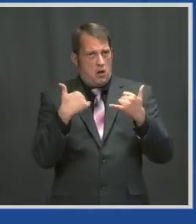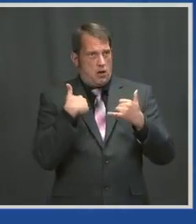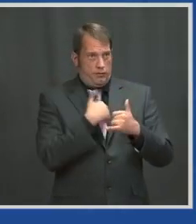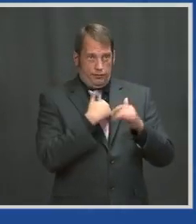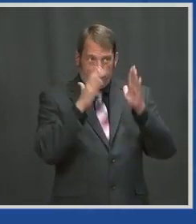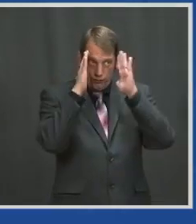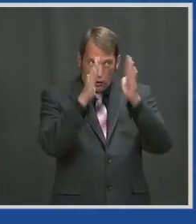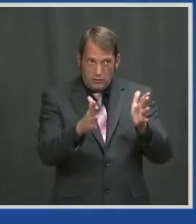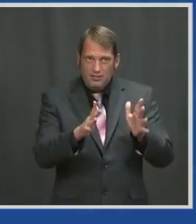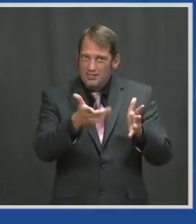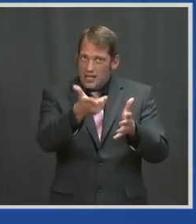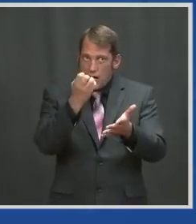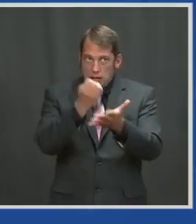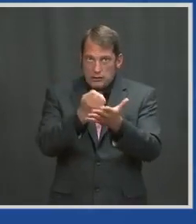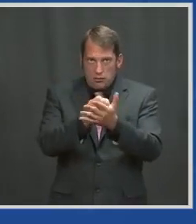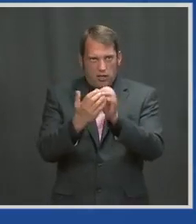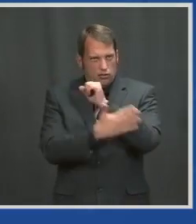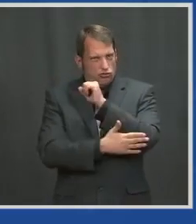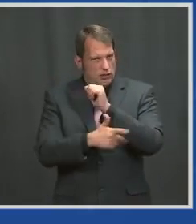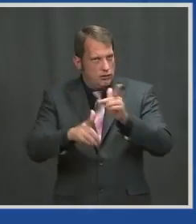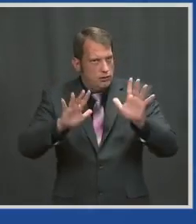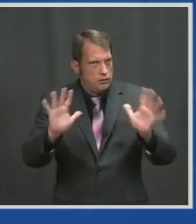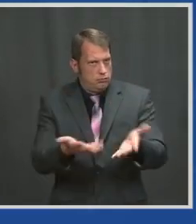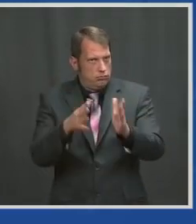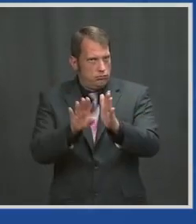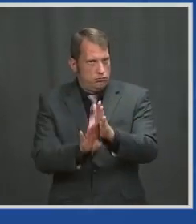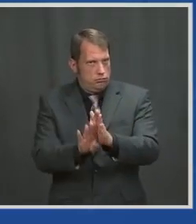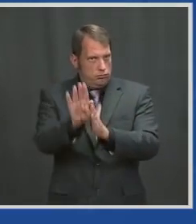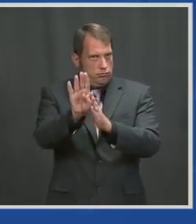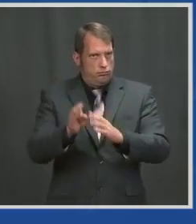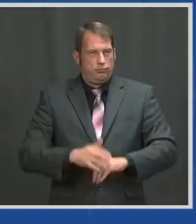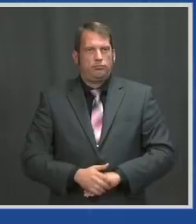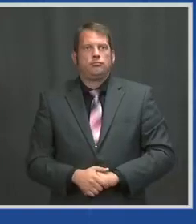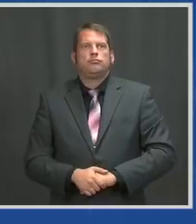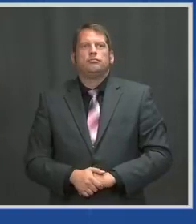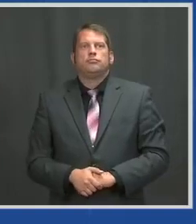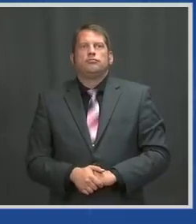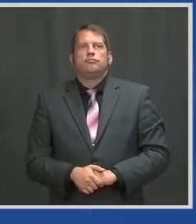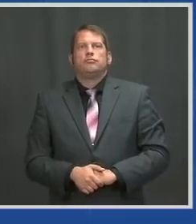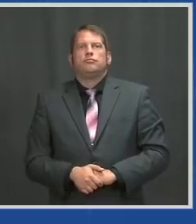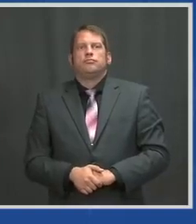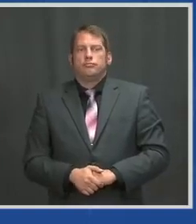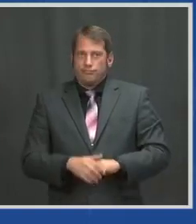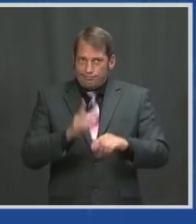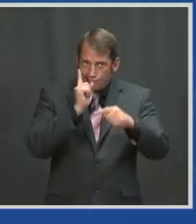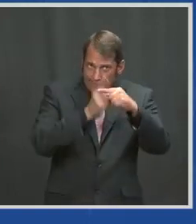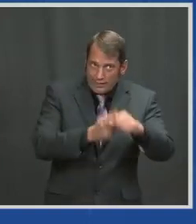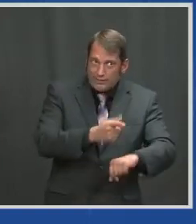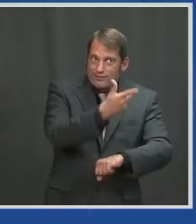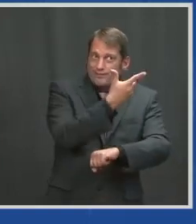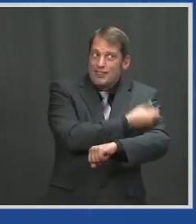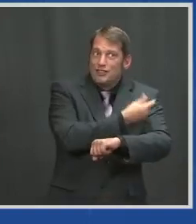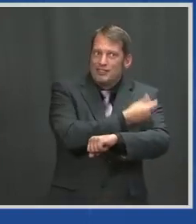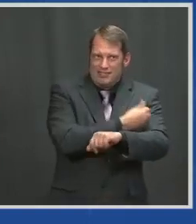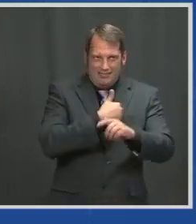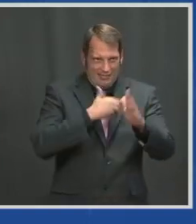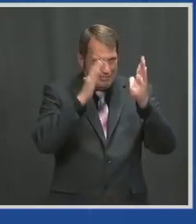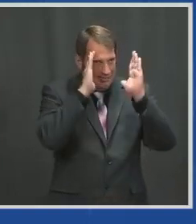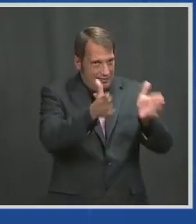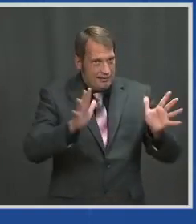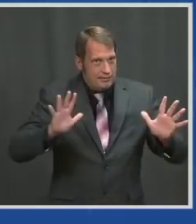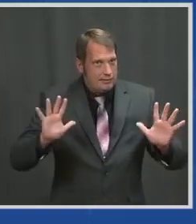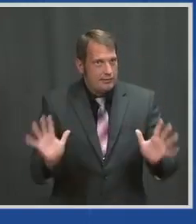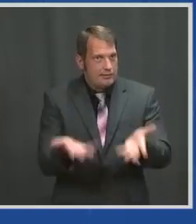and creating jobs. My laser focus is on vaccinating our nation, and we're making continued progress.